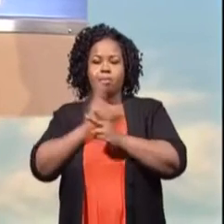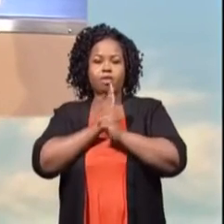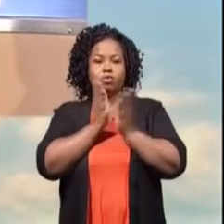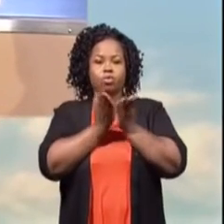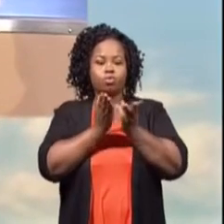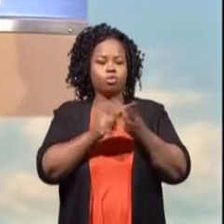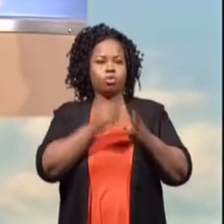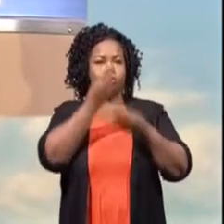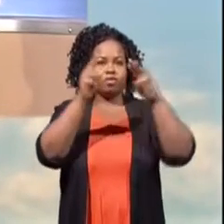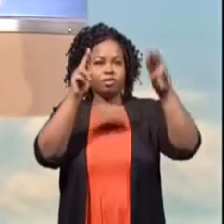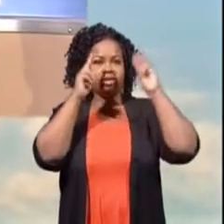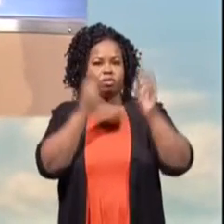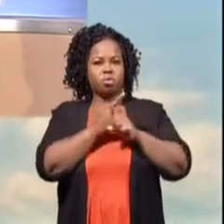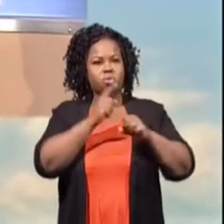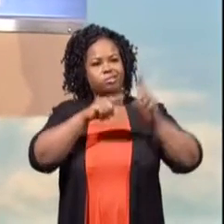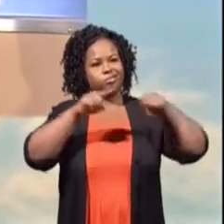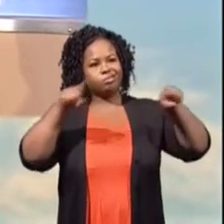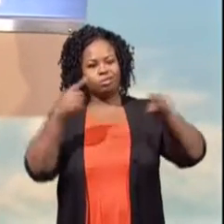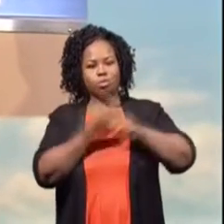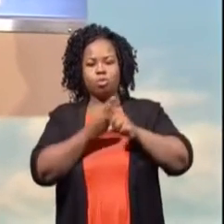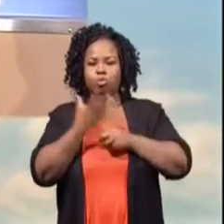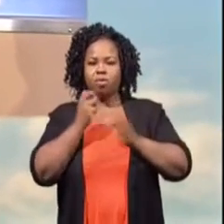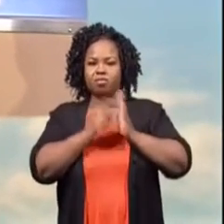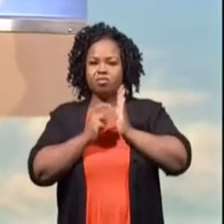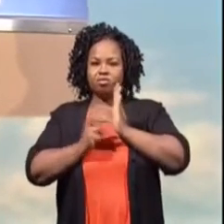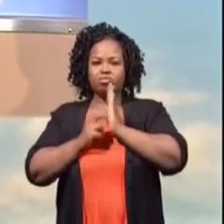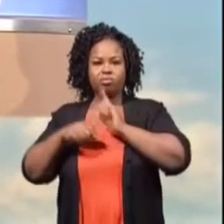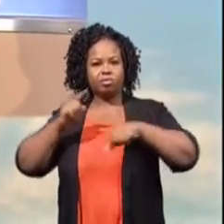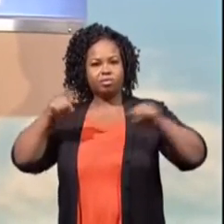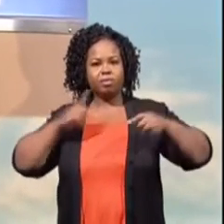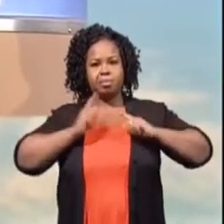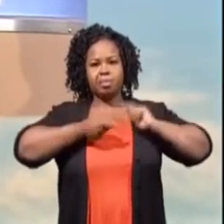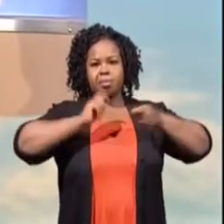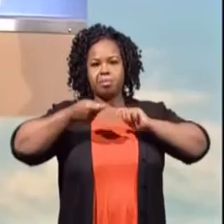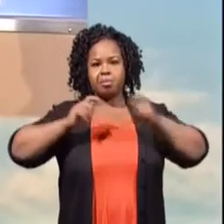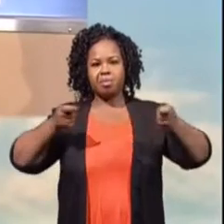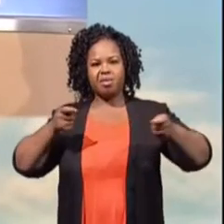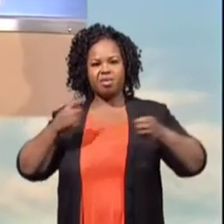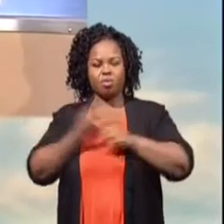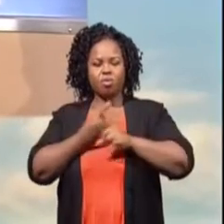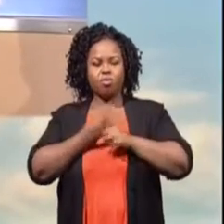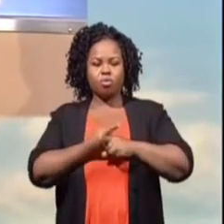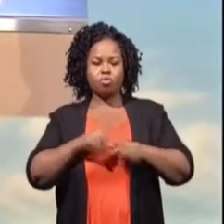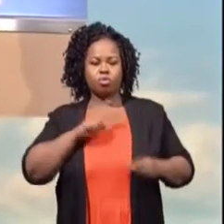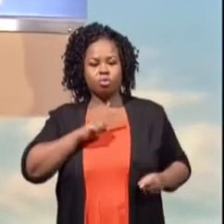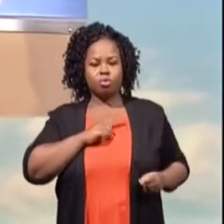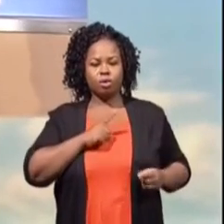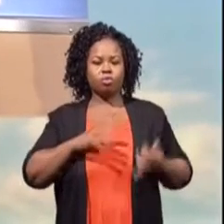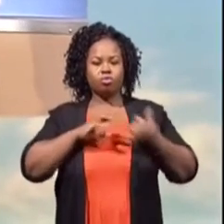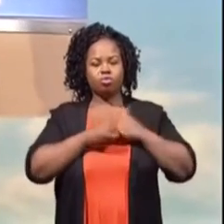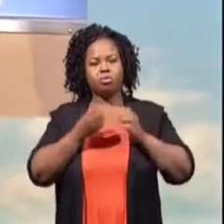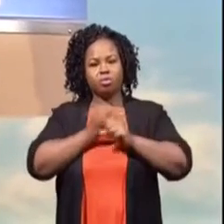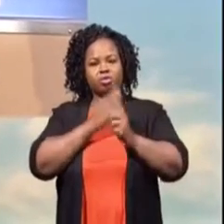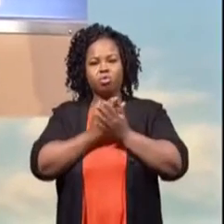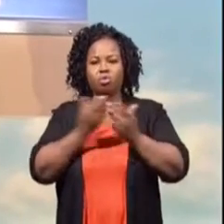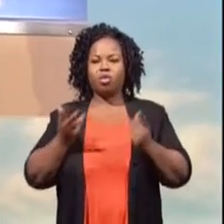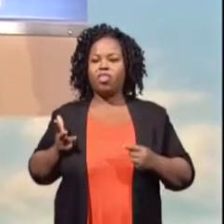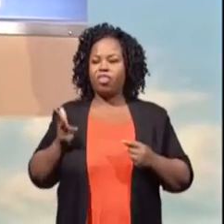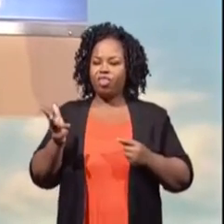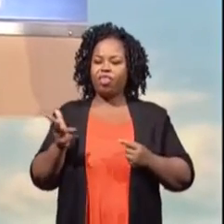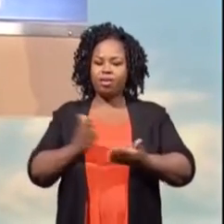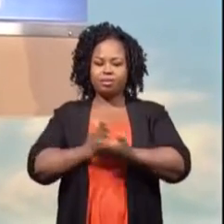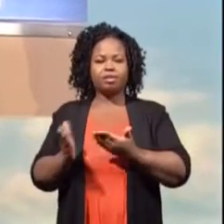zonke le ikole ze zinemigumbo ezikhokhelwayo indlela nje yokwehlula abantwana abaphuma